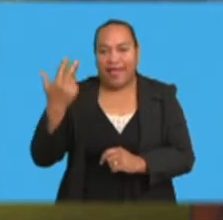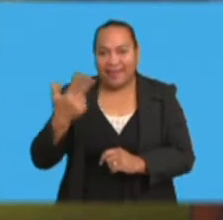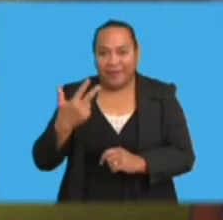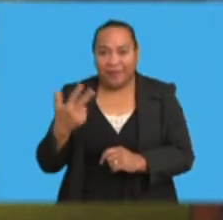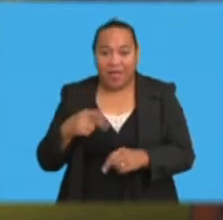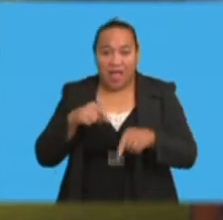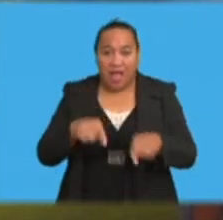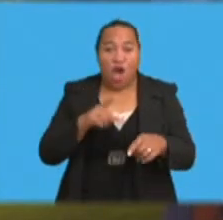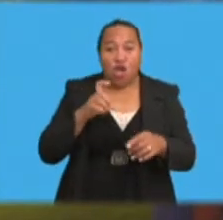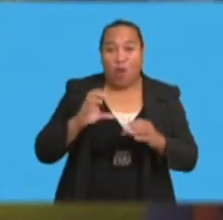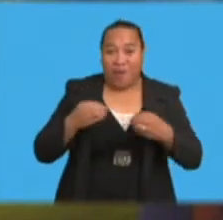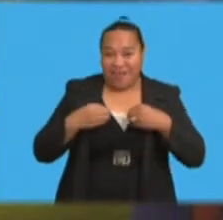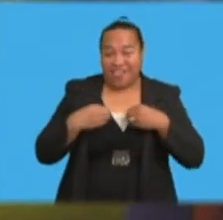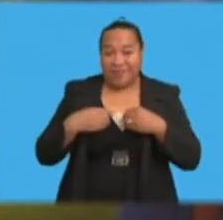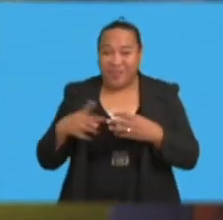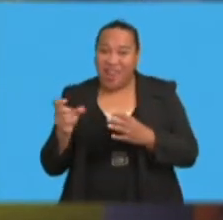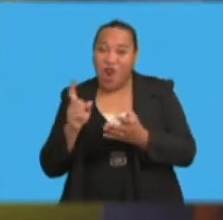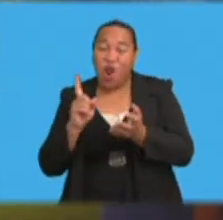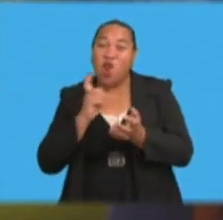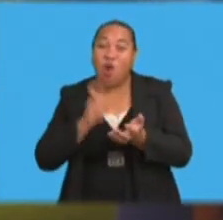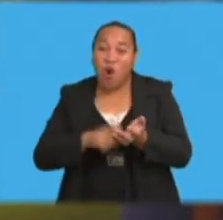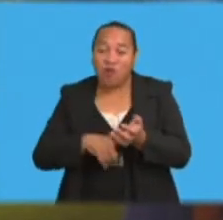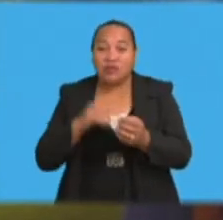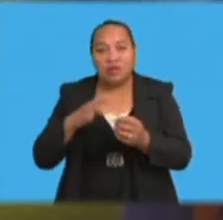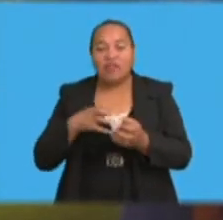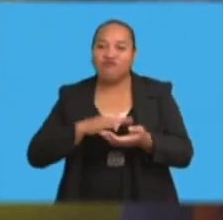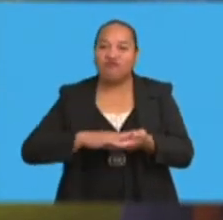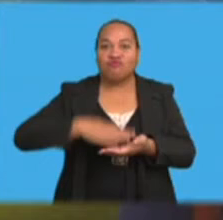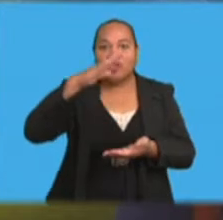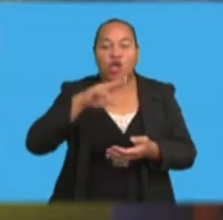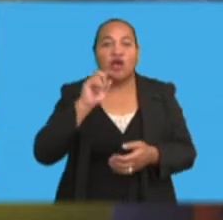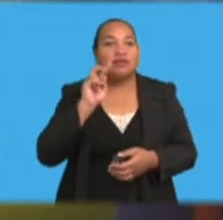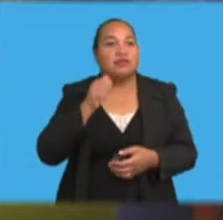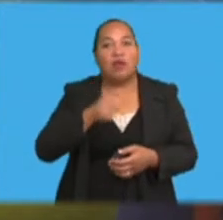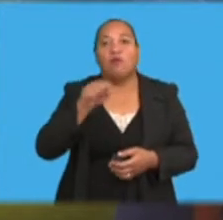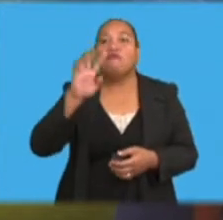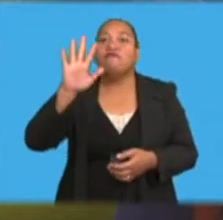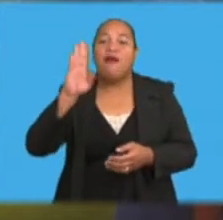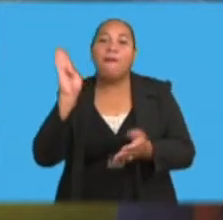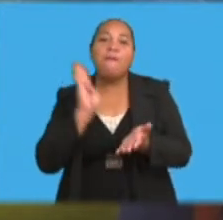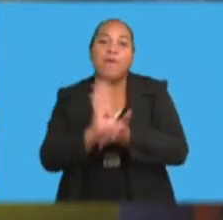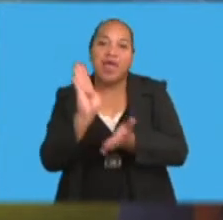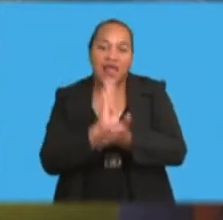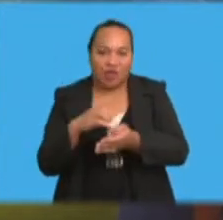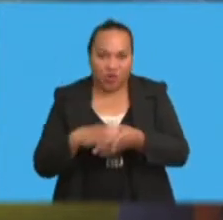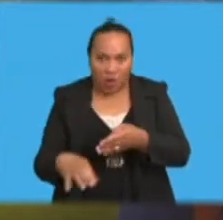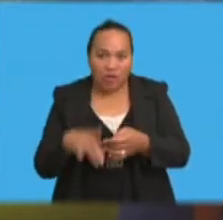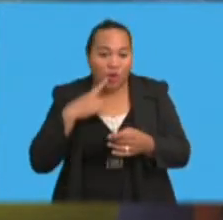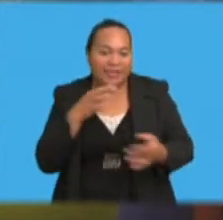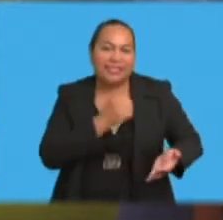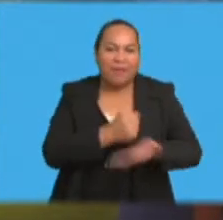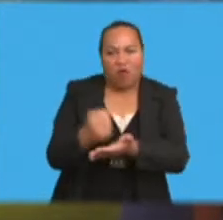and advances increased more than twofold to $6.5 billion as accommodative monetary conditions actively